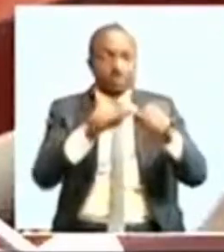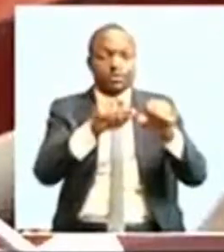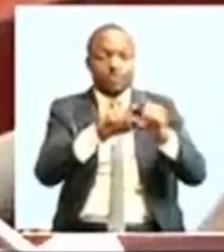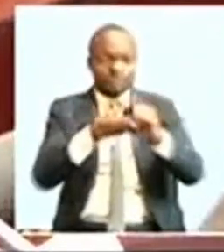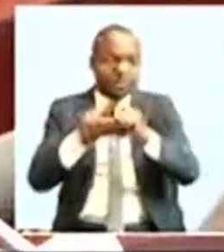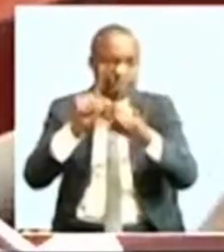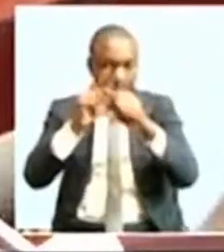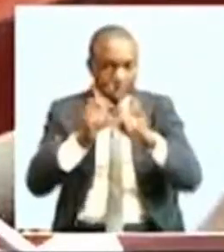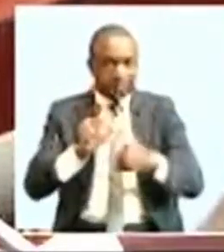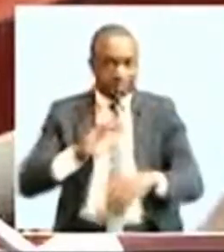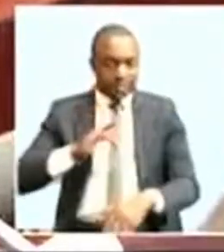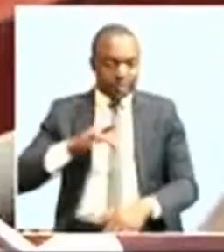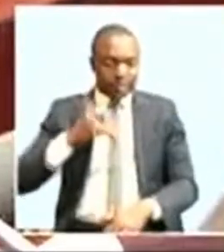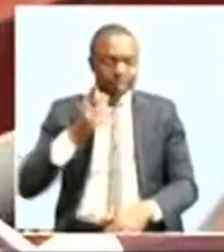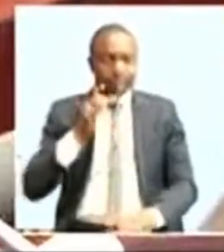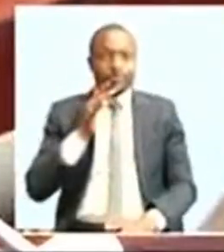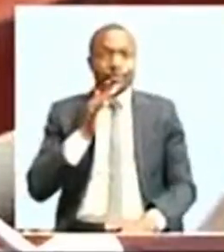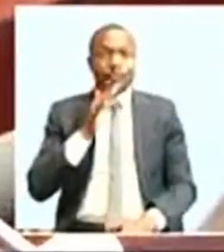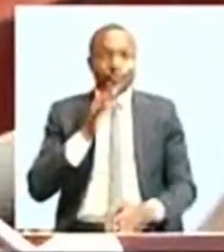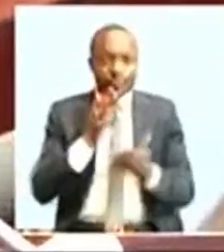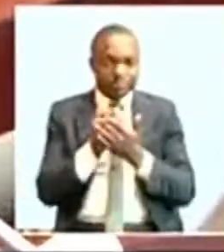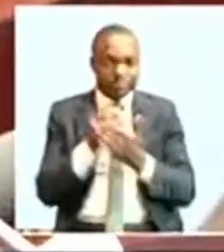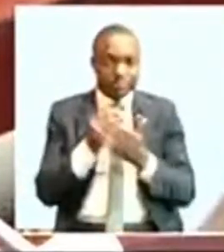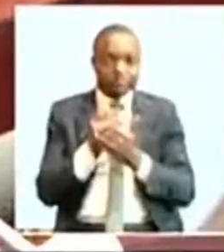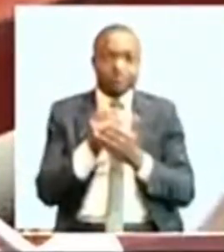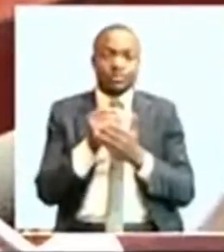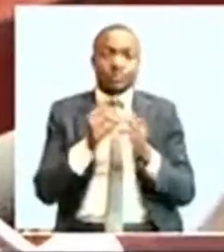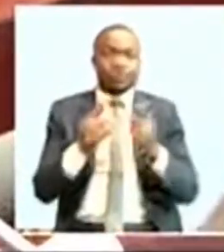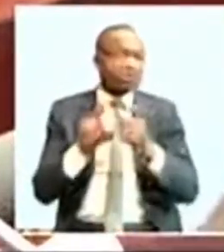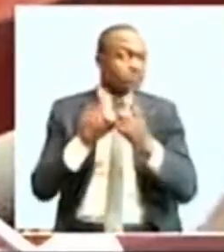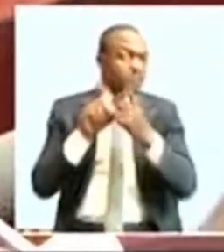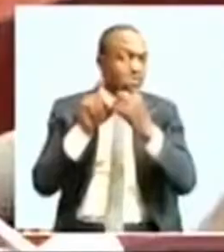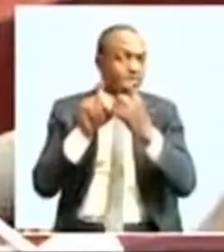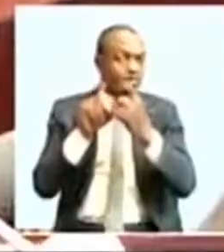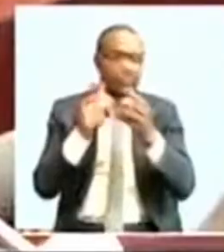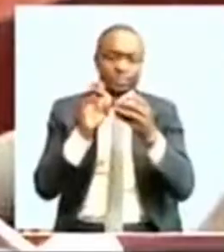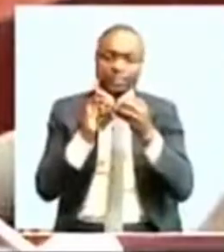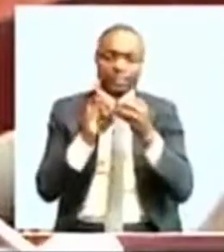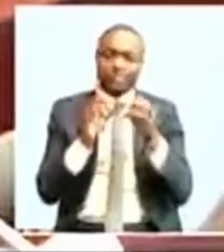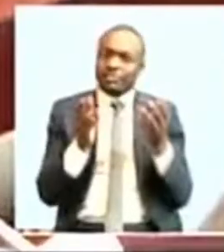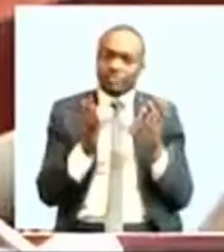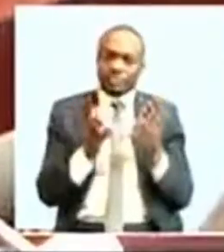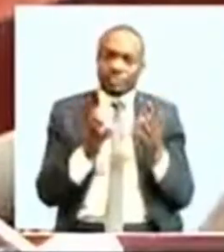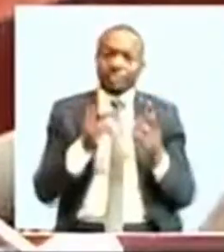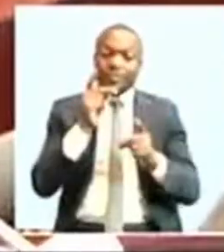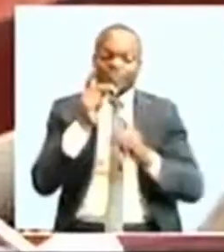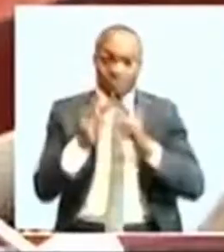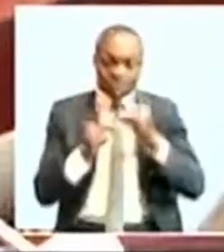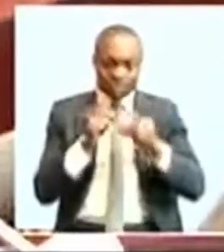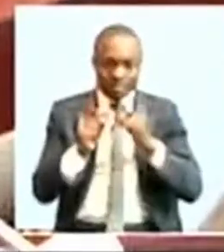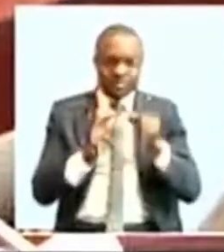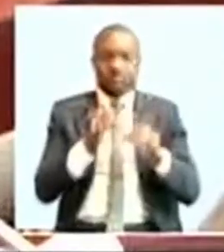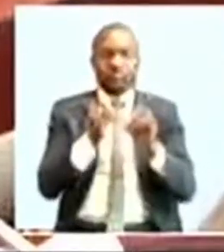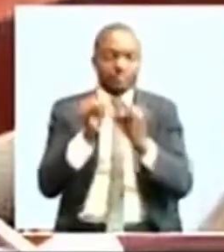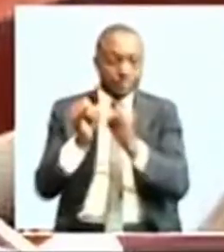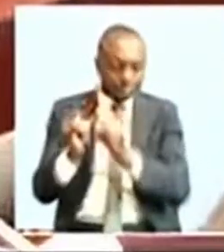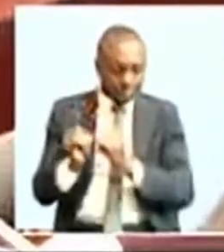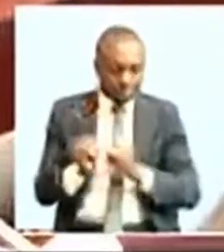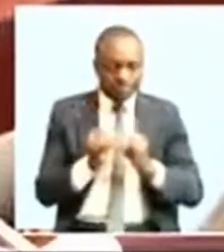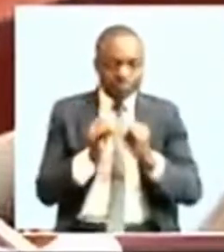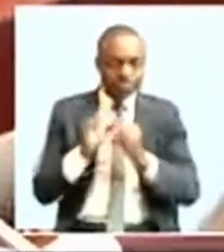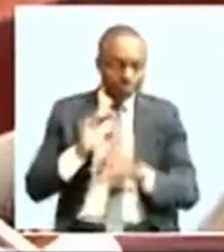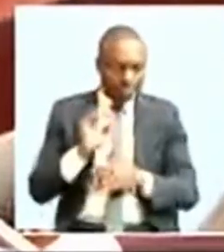actually feel as though the financial constraint won't be that much, given that we are also in the process of implementing our own policy.